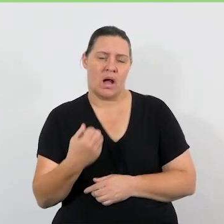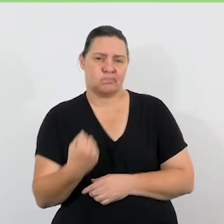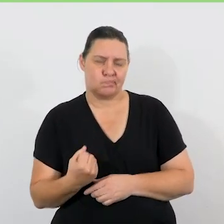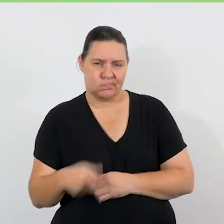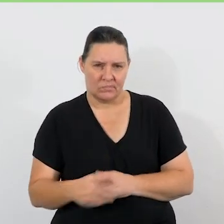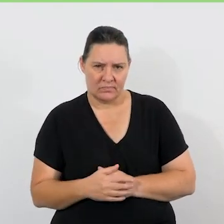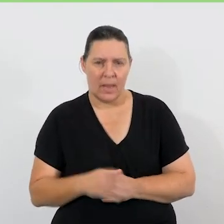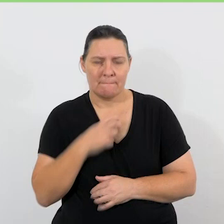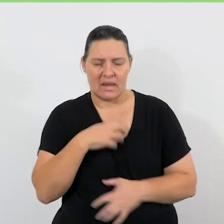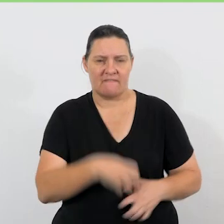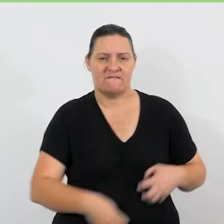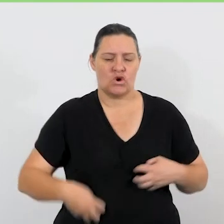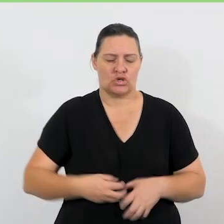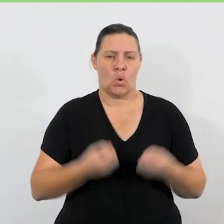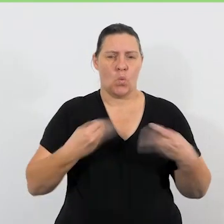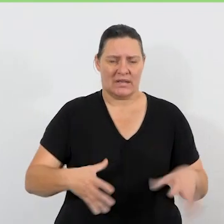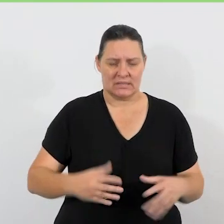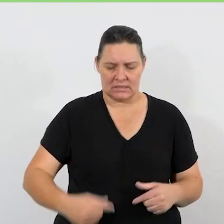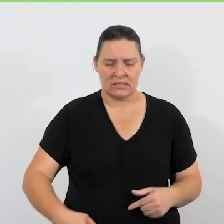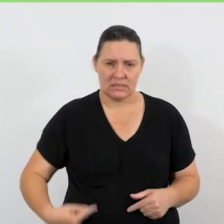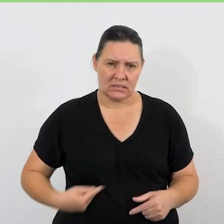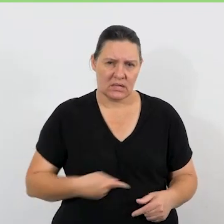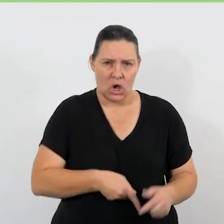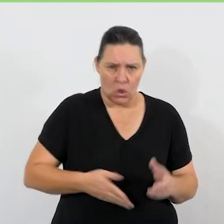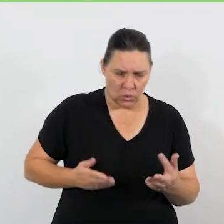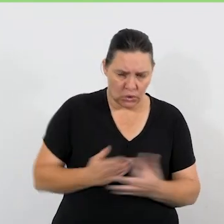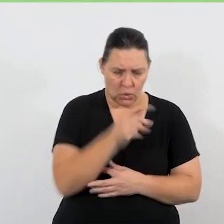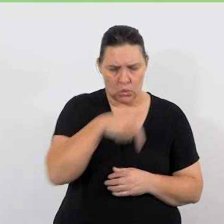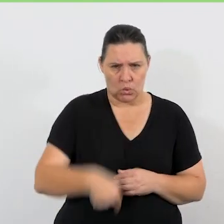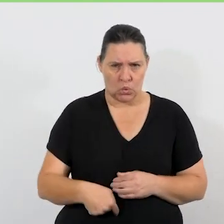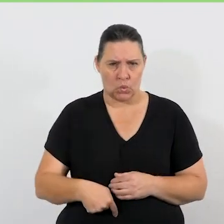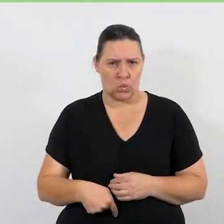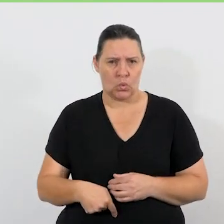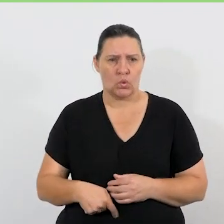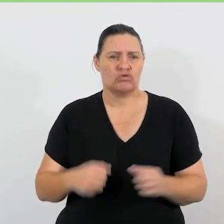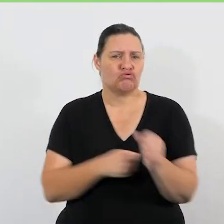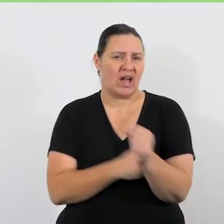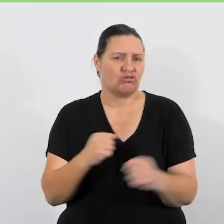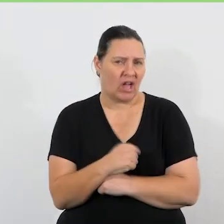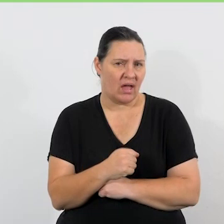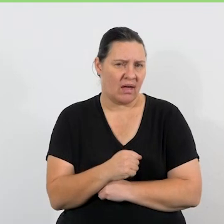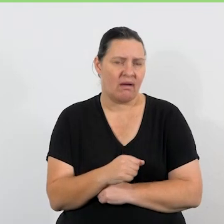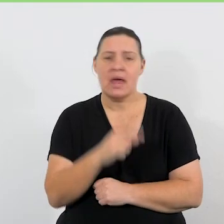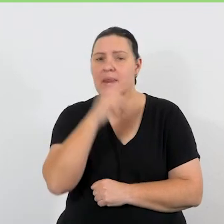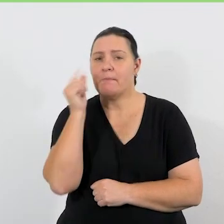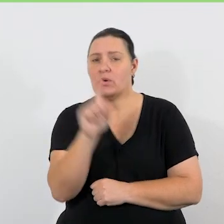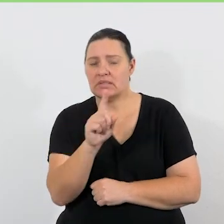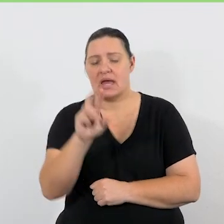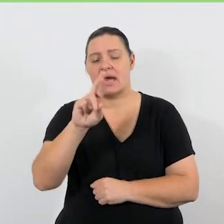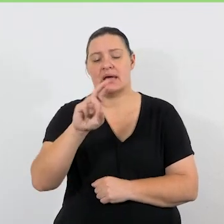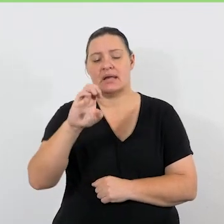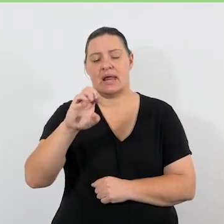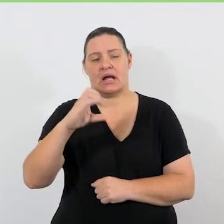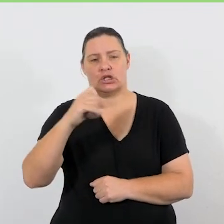the remaining undigested waste is passed through this part or this structure. And that is